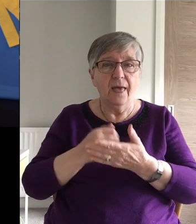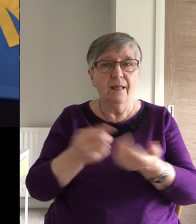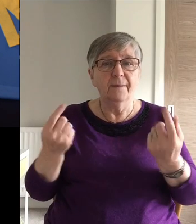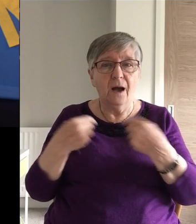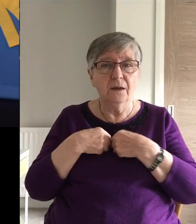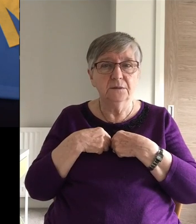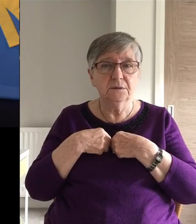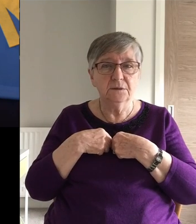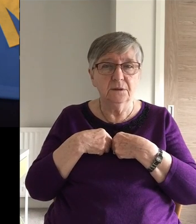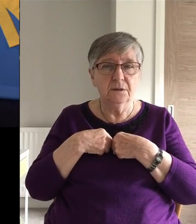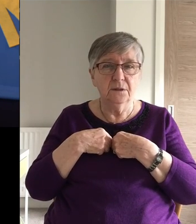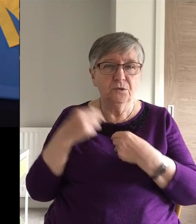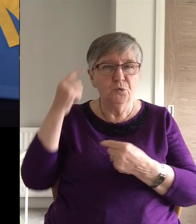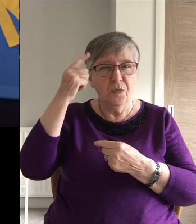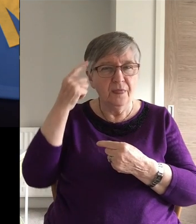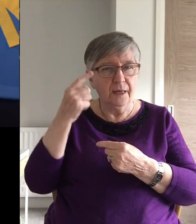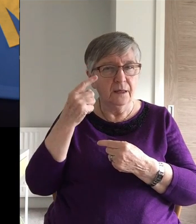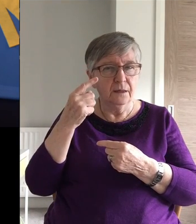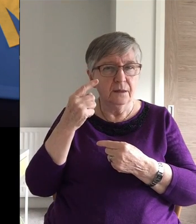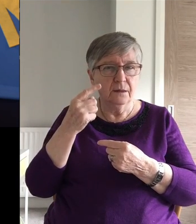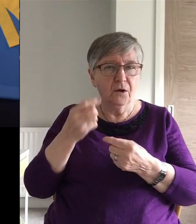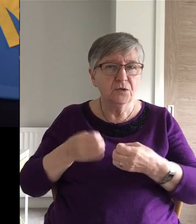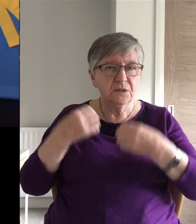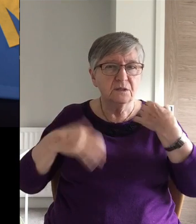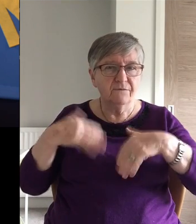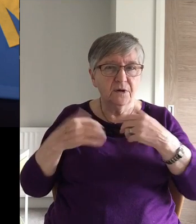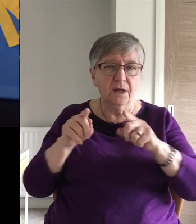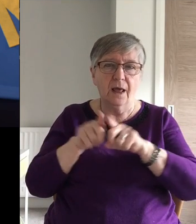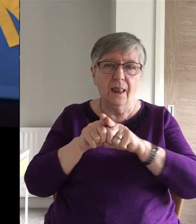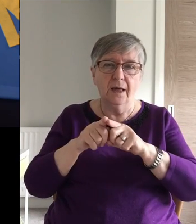Rather, help us to count it as pure joy.